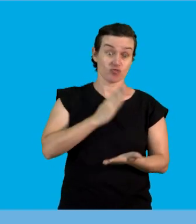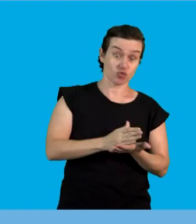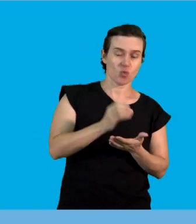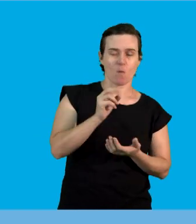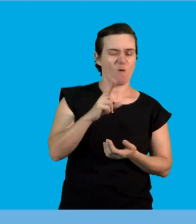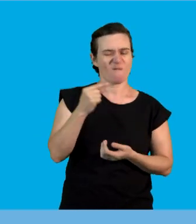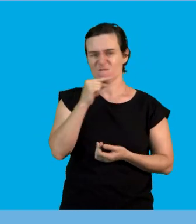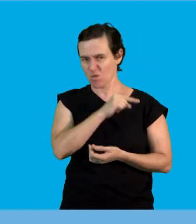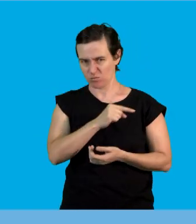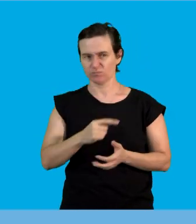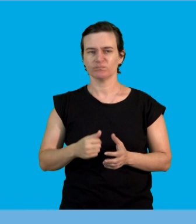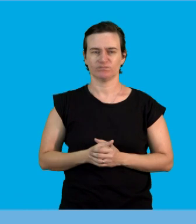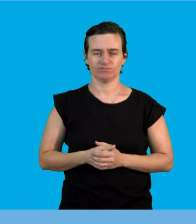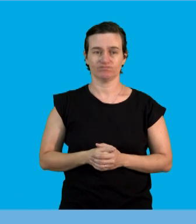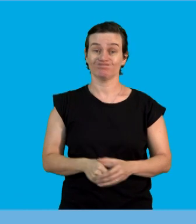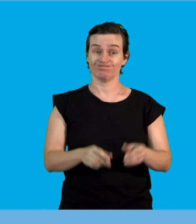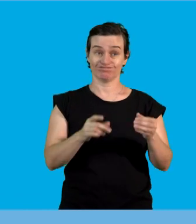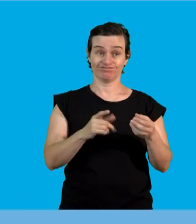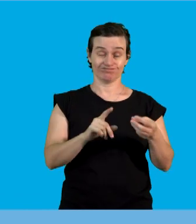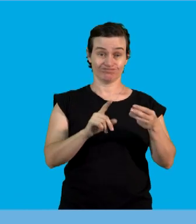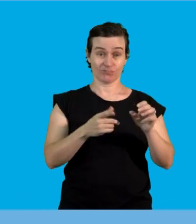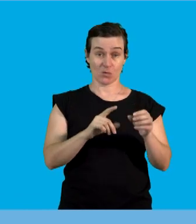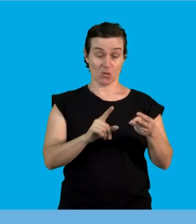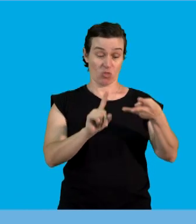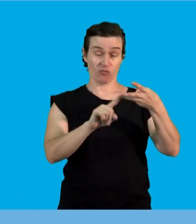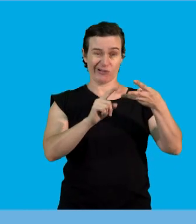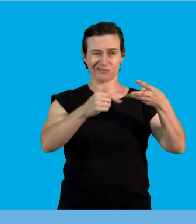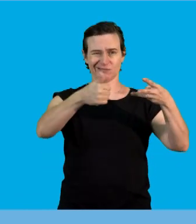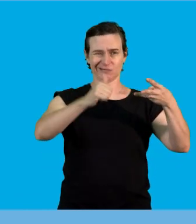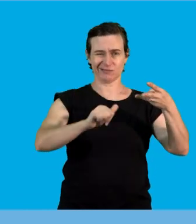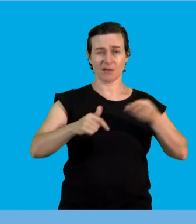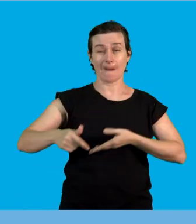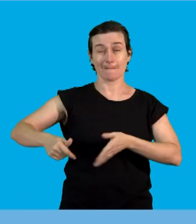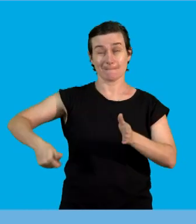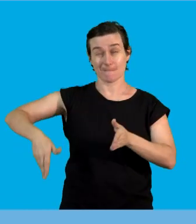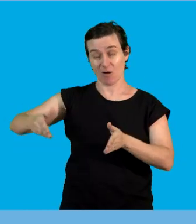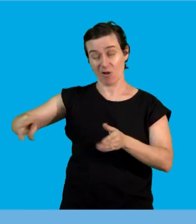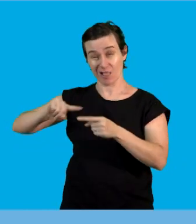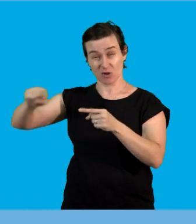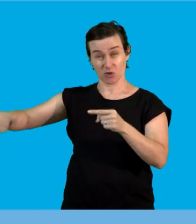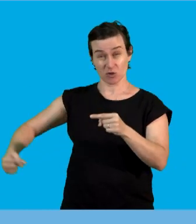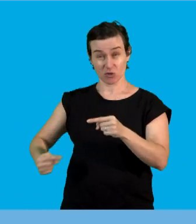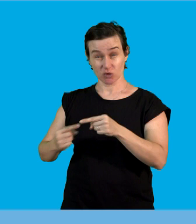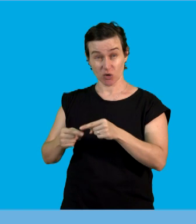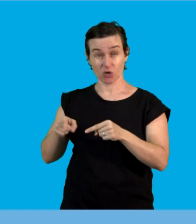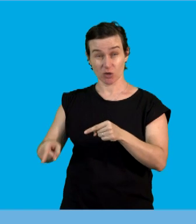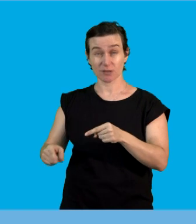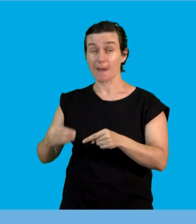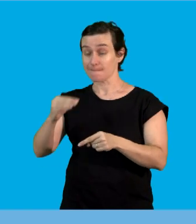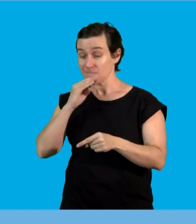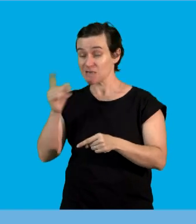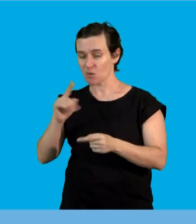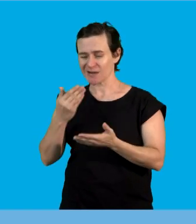the statement is false. Question 1. Parallel circuits are characterized by the fact that there are